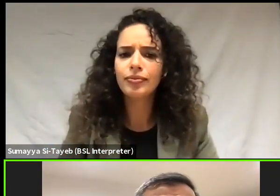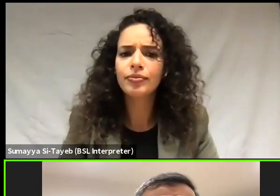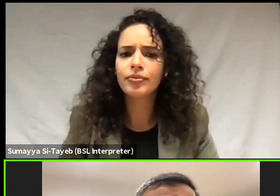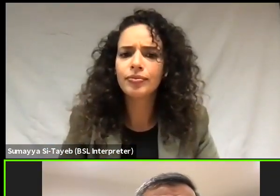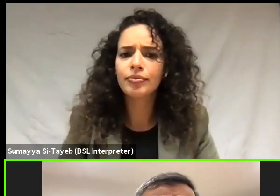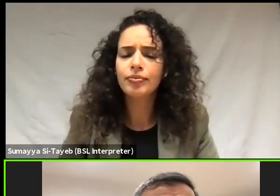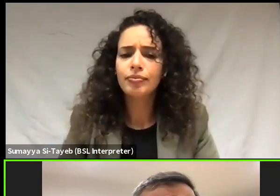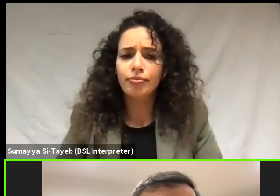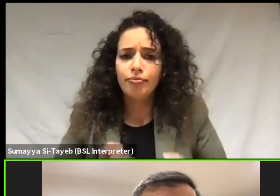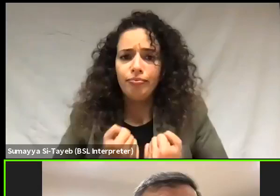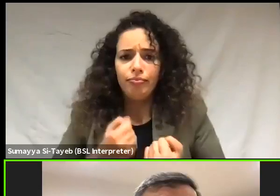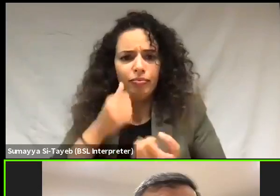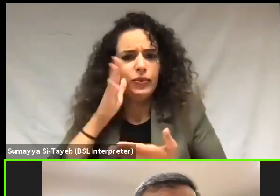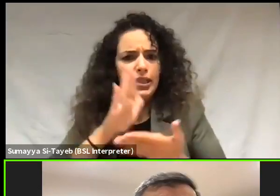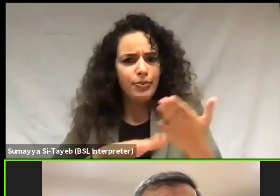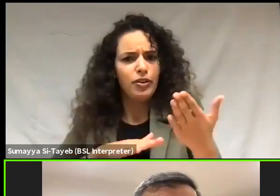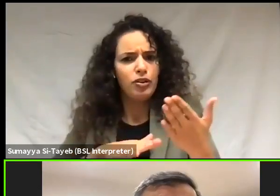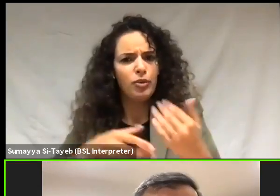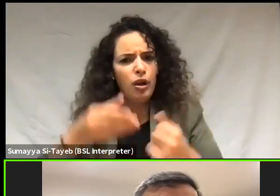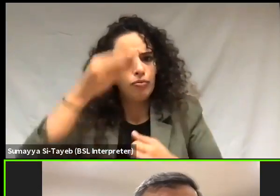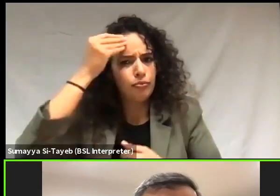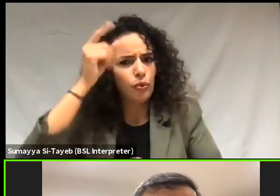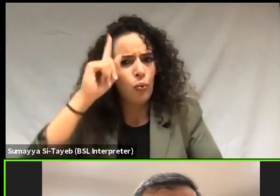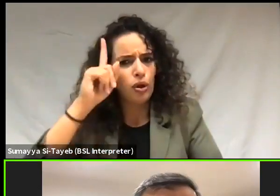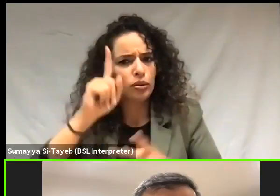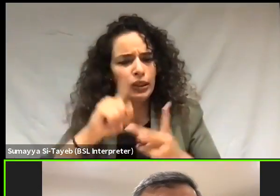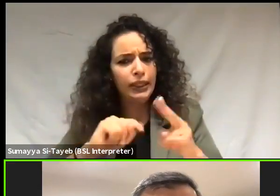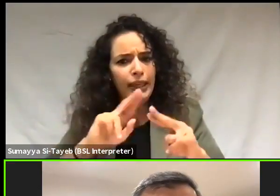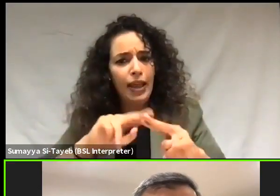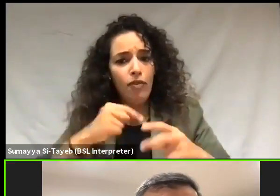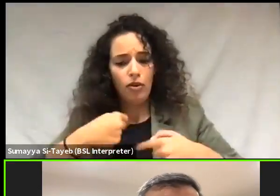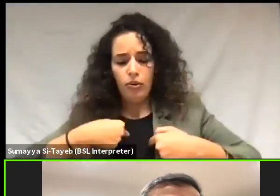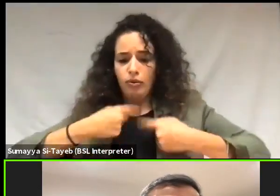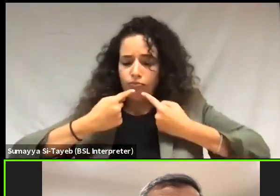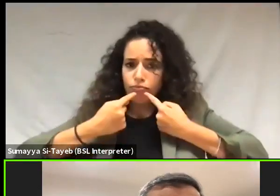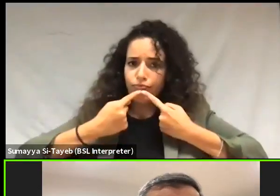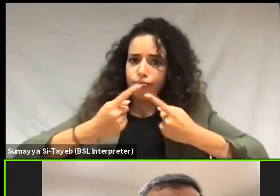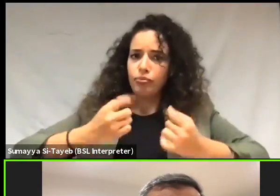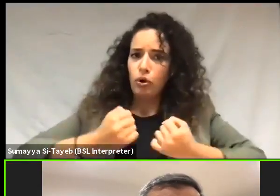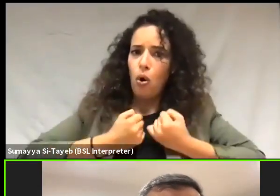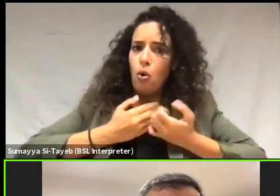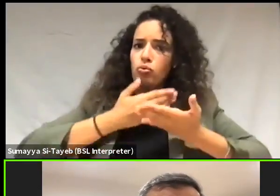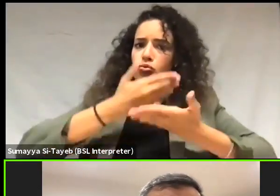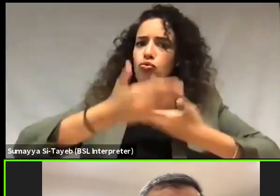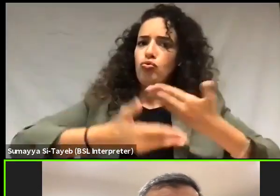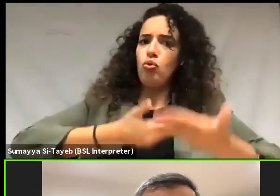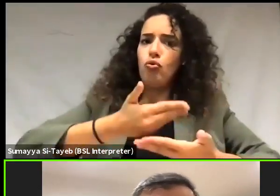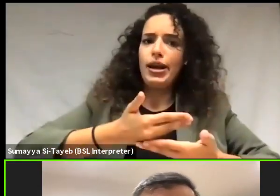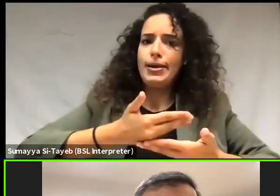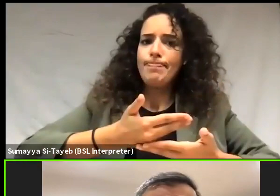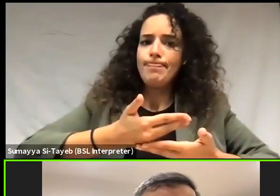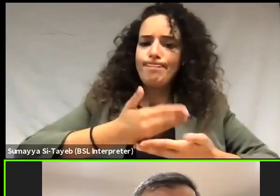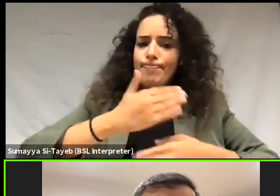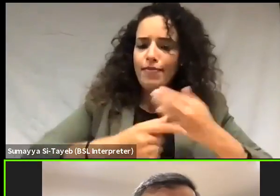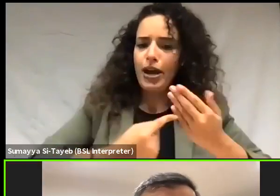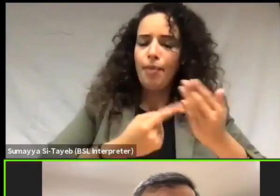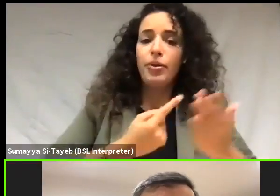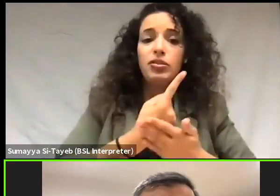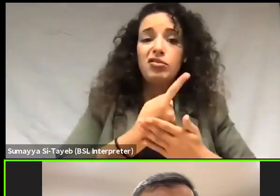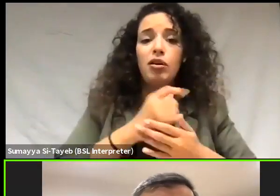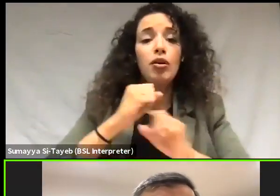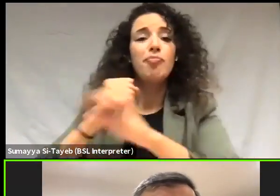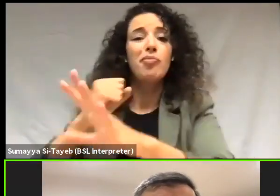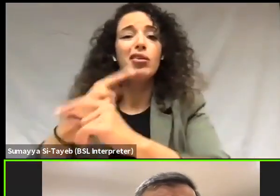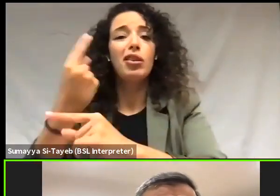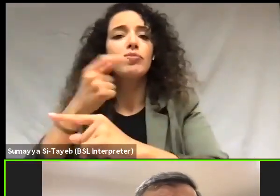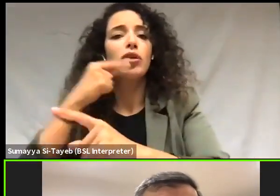from experience, if we don't give our own story to the media will go and get their own story from Google, from